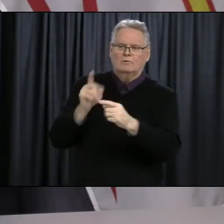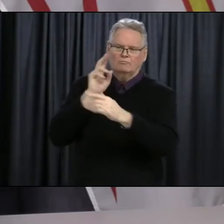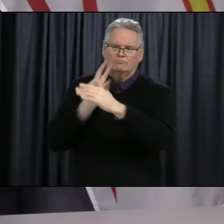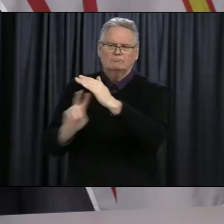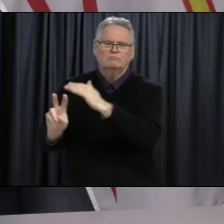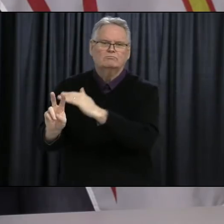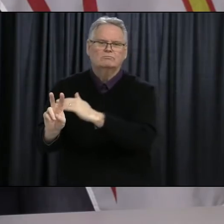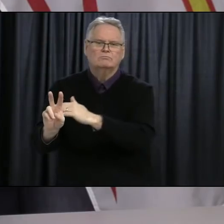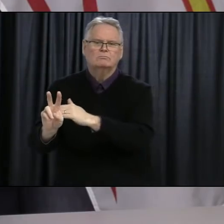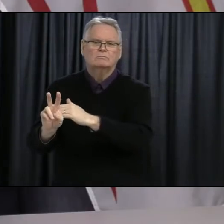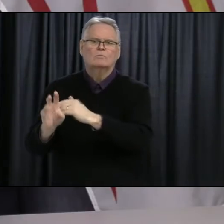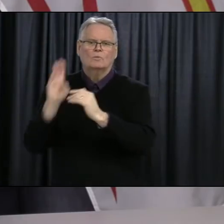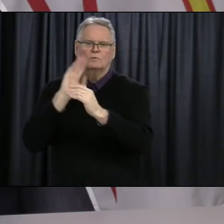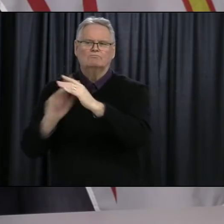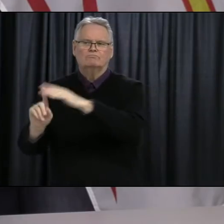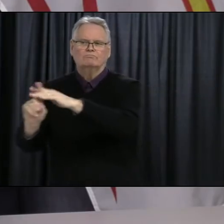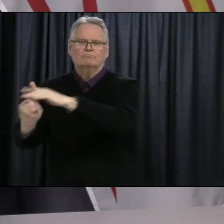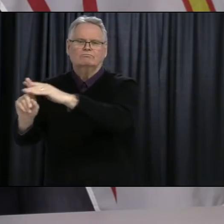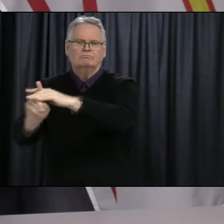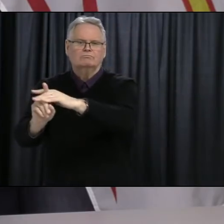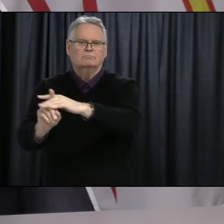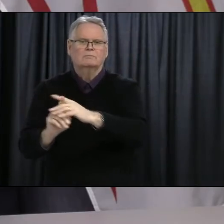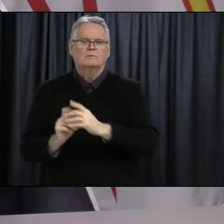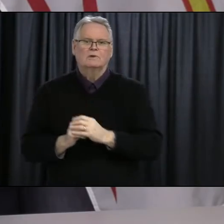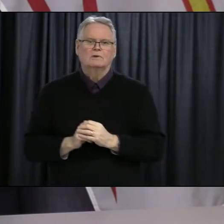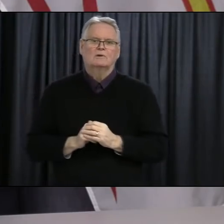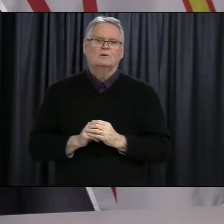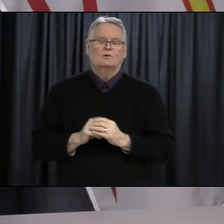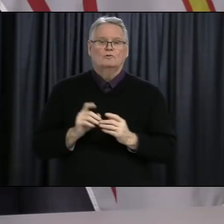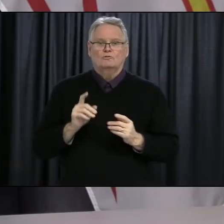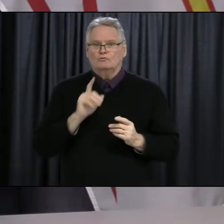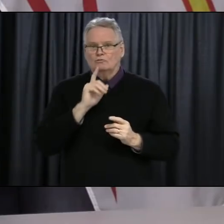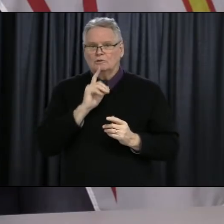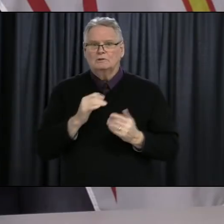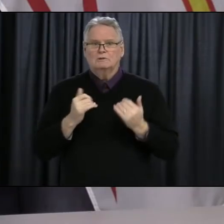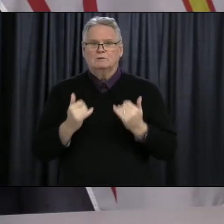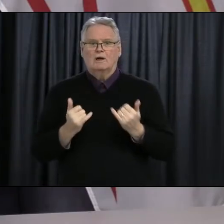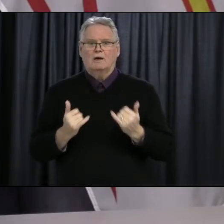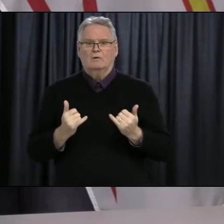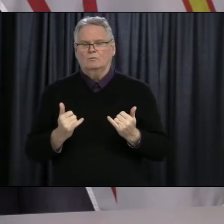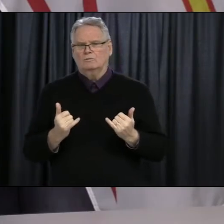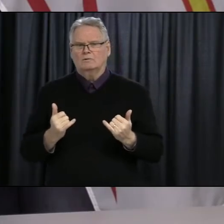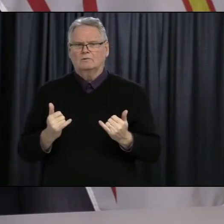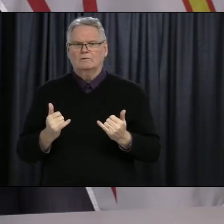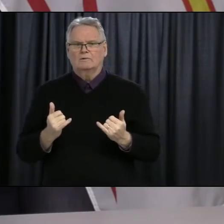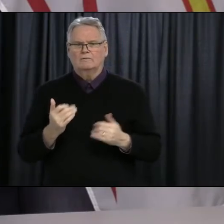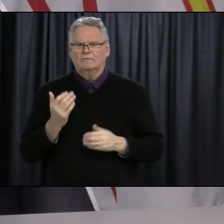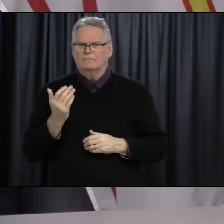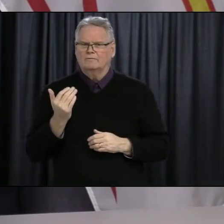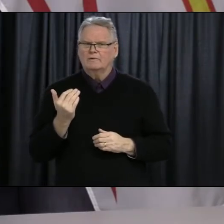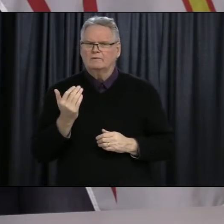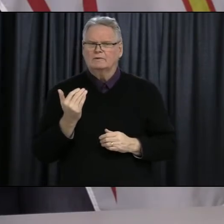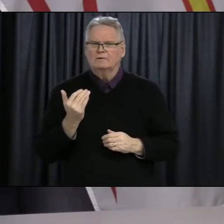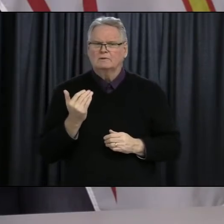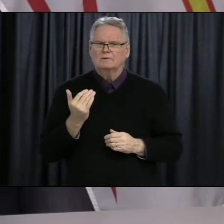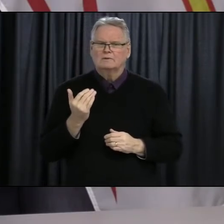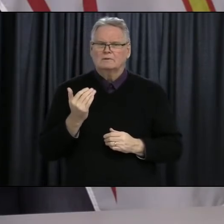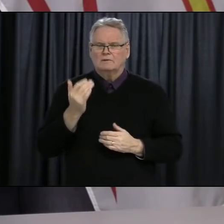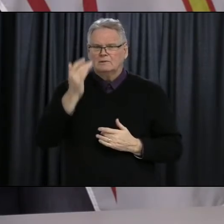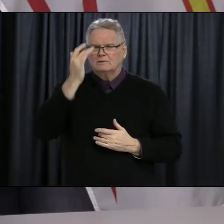are in, nearly half the cases right now are in the new cases, sorry, are in that age group for high